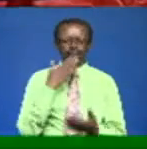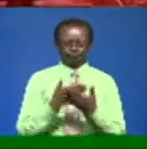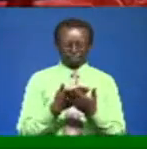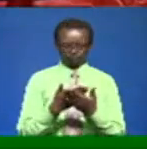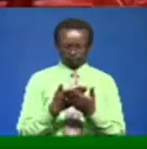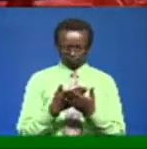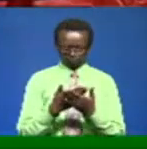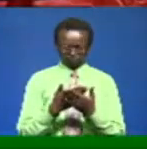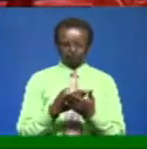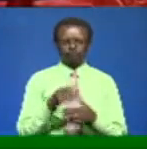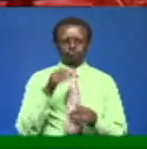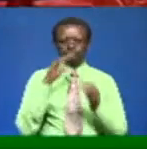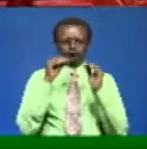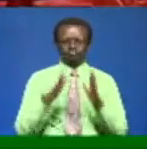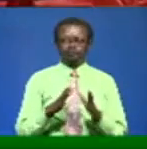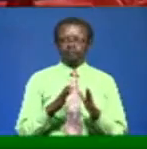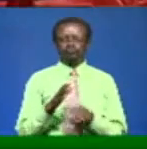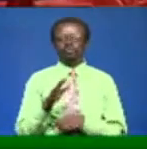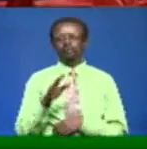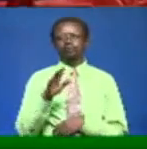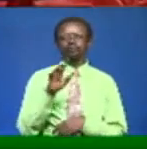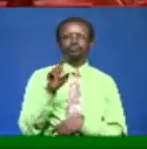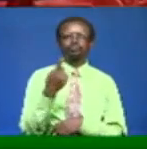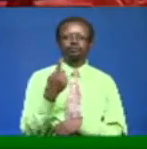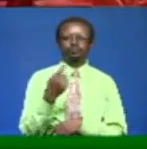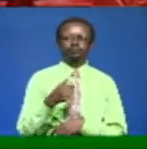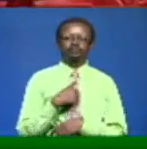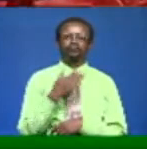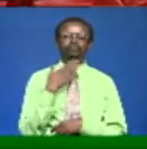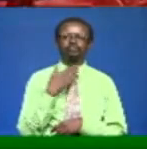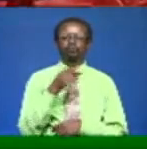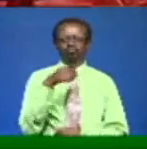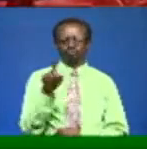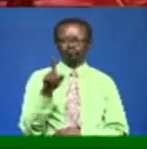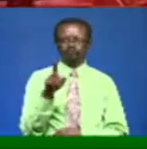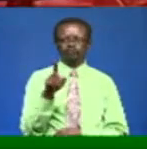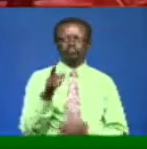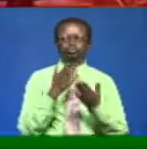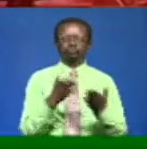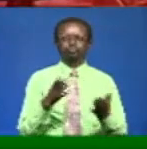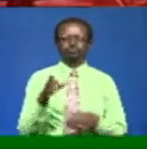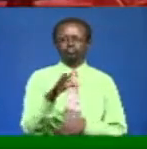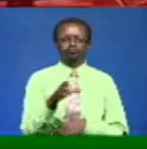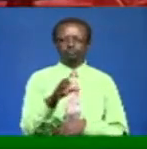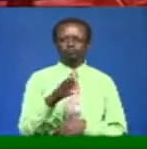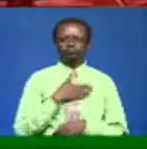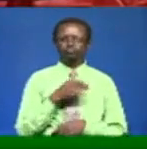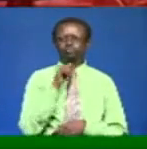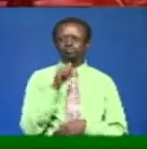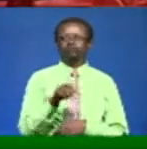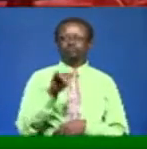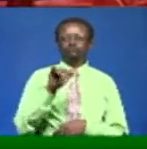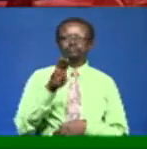Madam Speaker, first I want to correct my constituency is not Imenti North, it's North